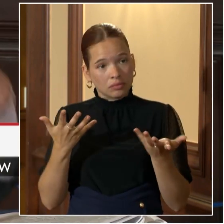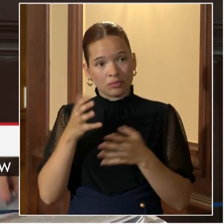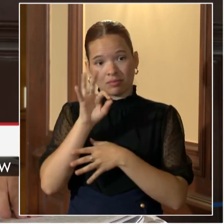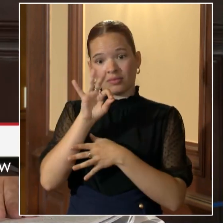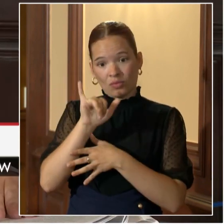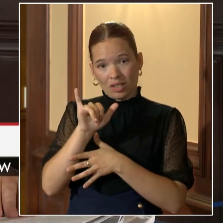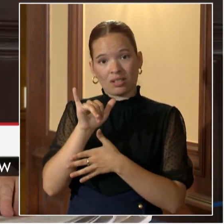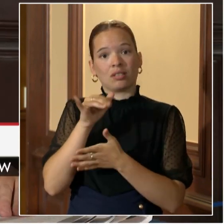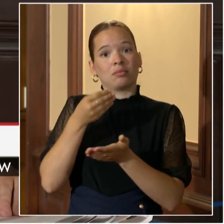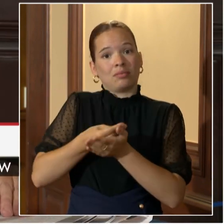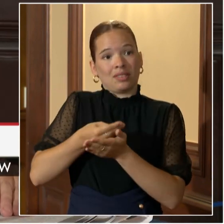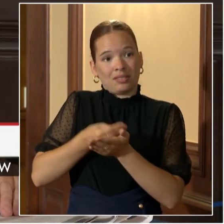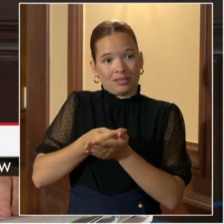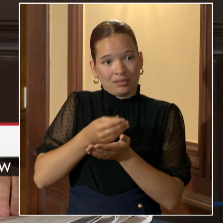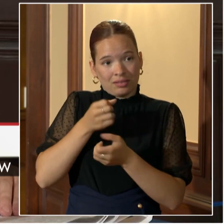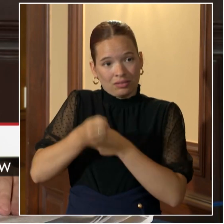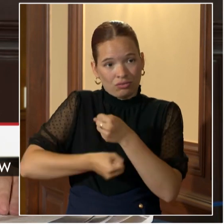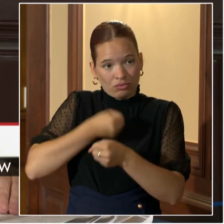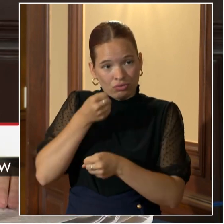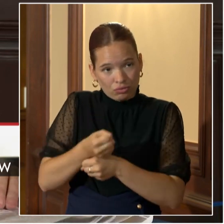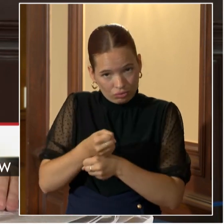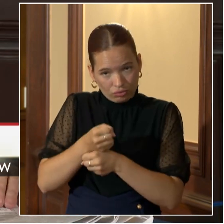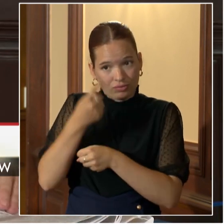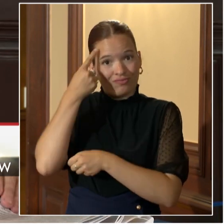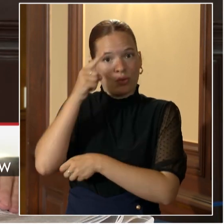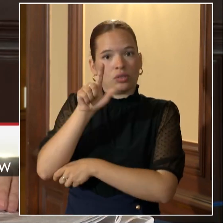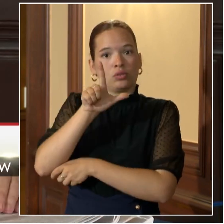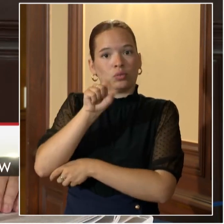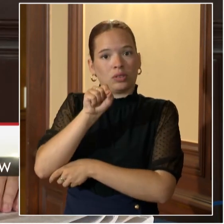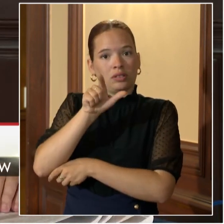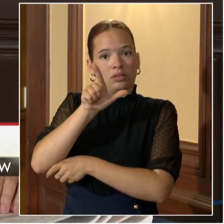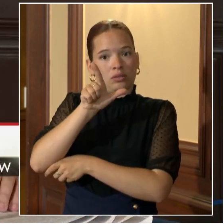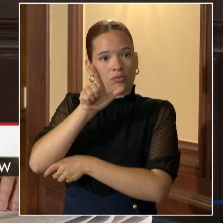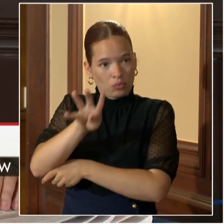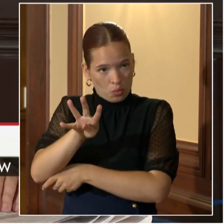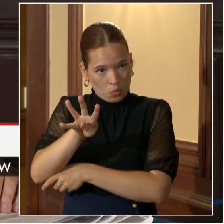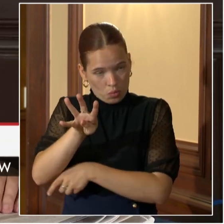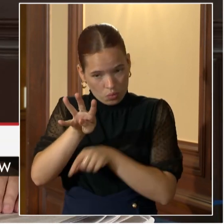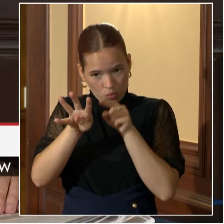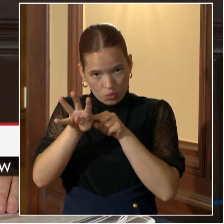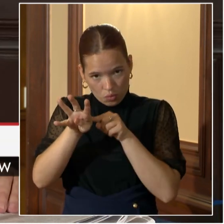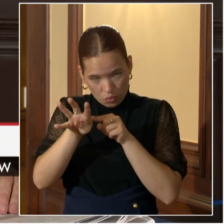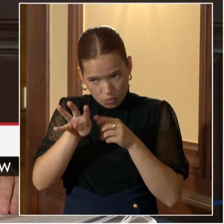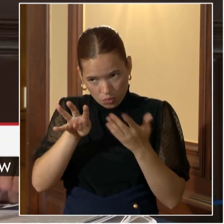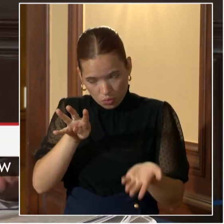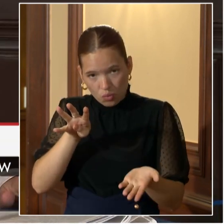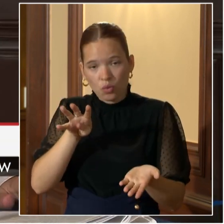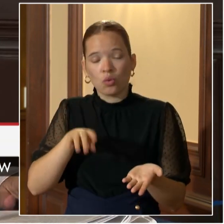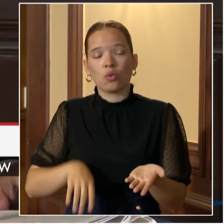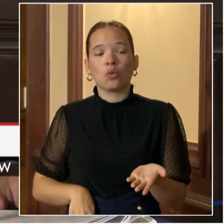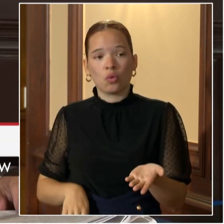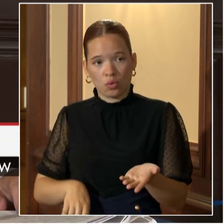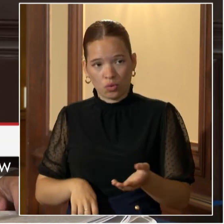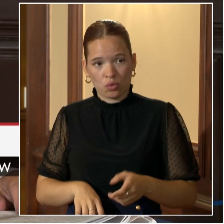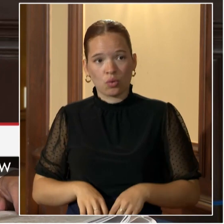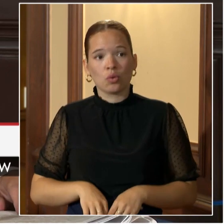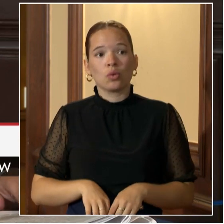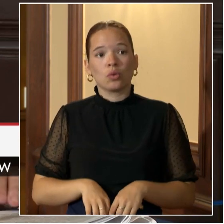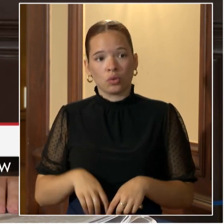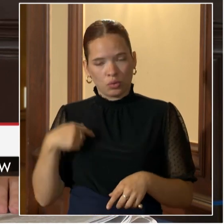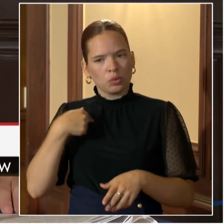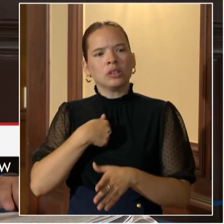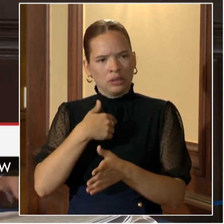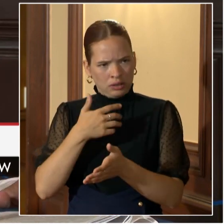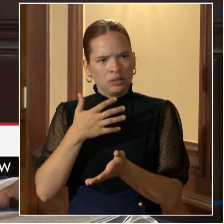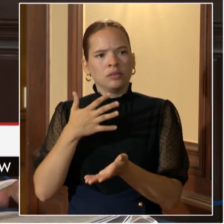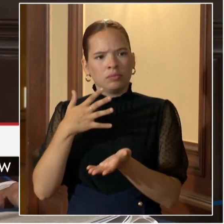the 2024 budget. We could certainly talk about 2023, which is